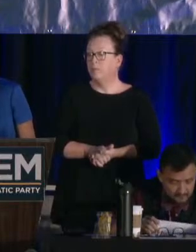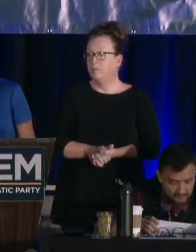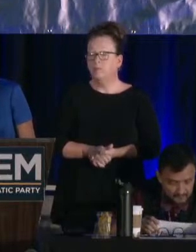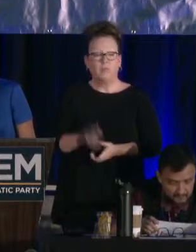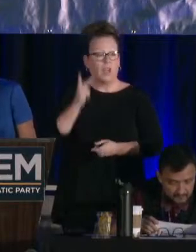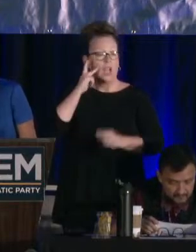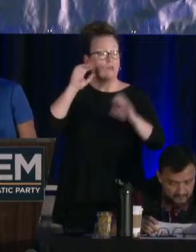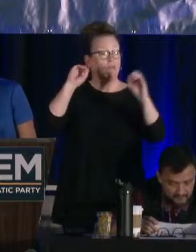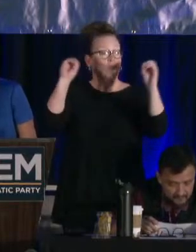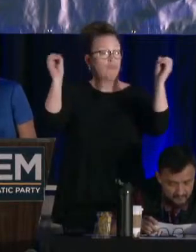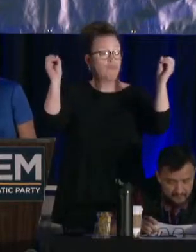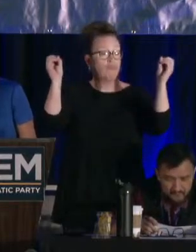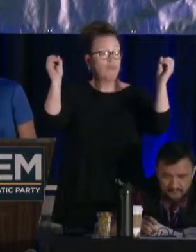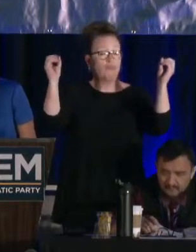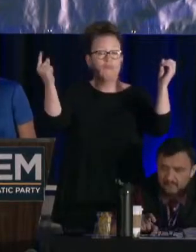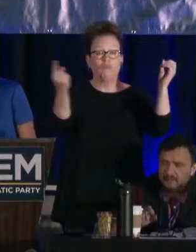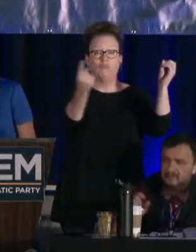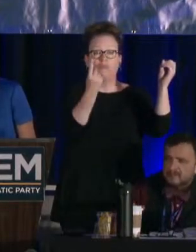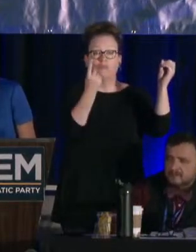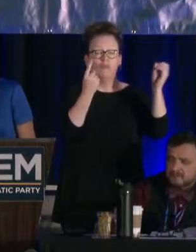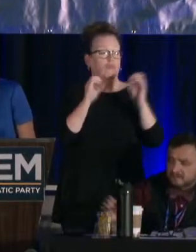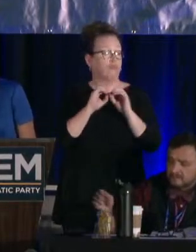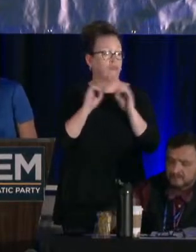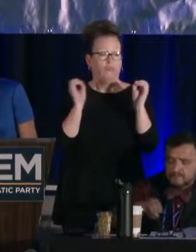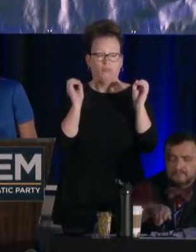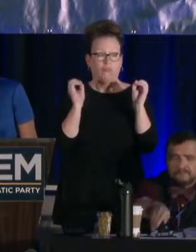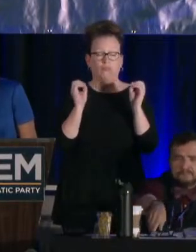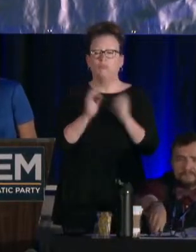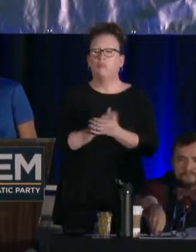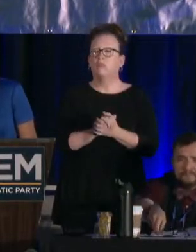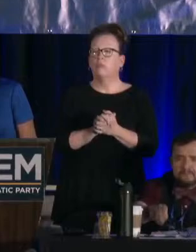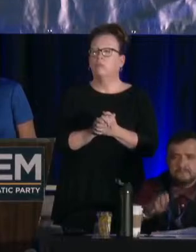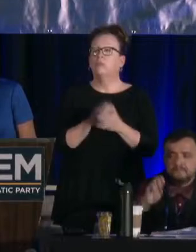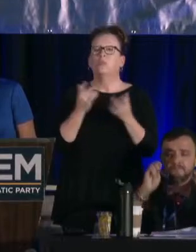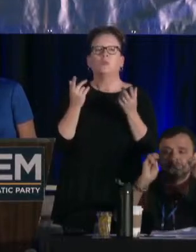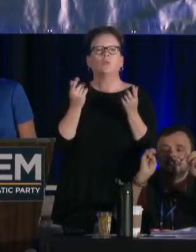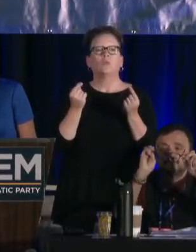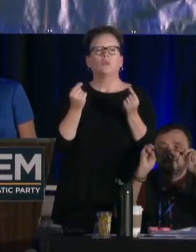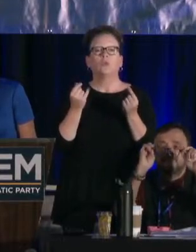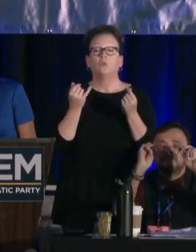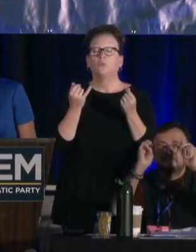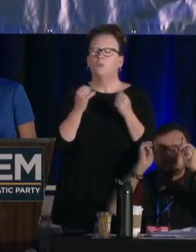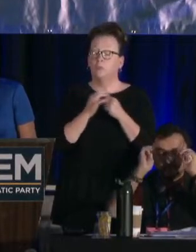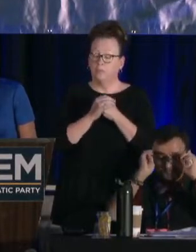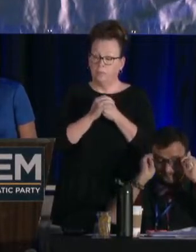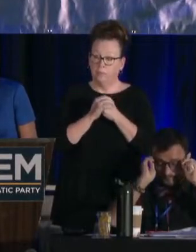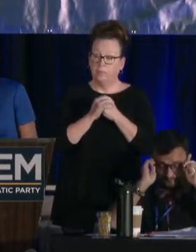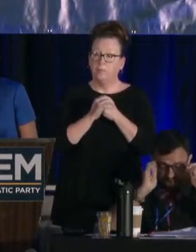I see no one approaching the microphones. Therefore, at this point,